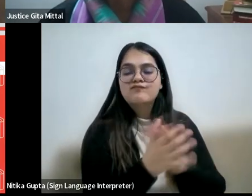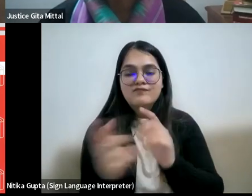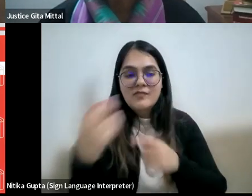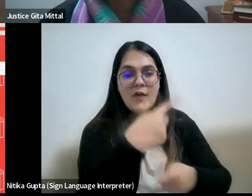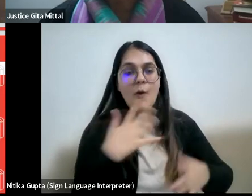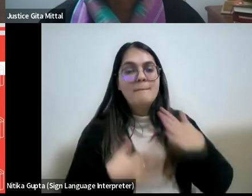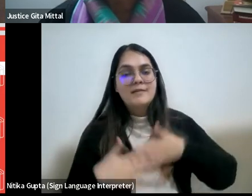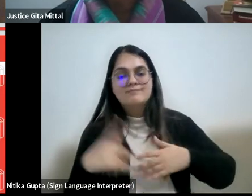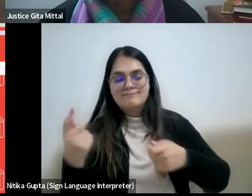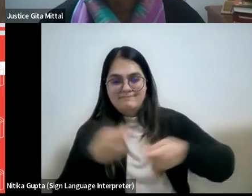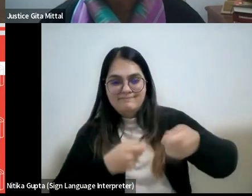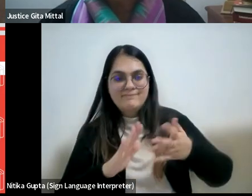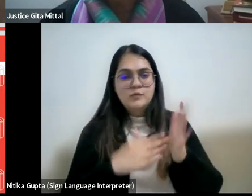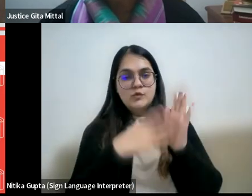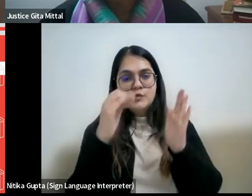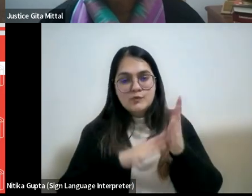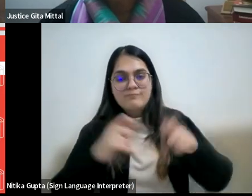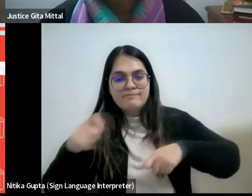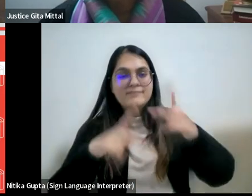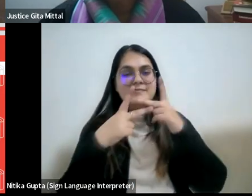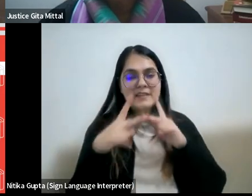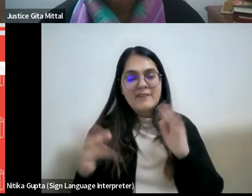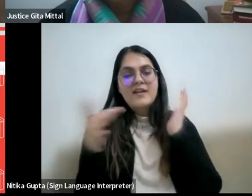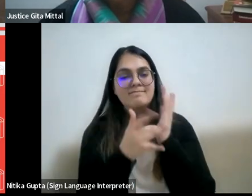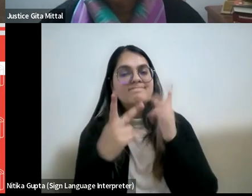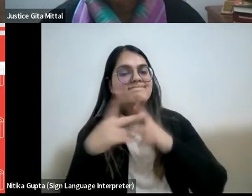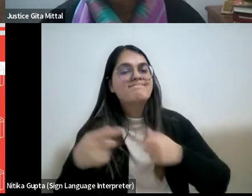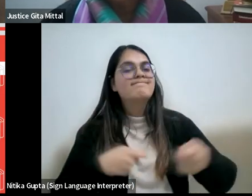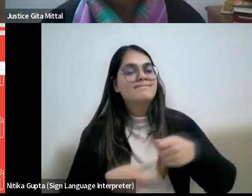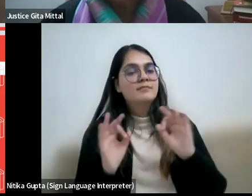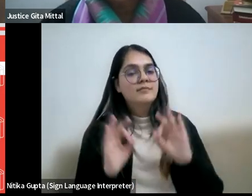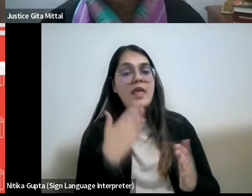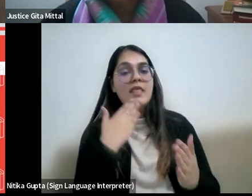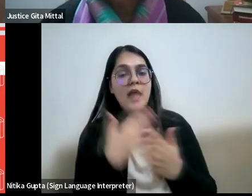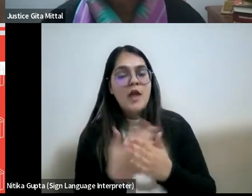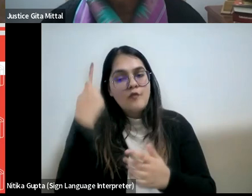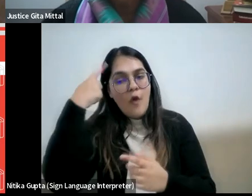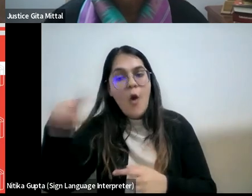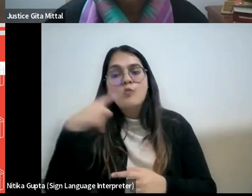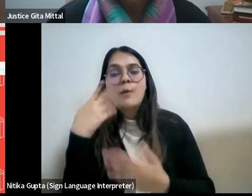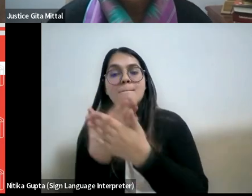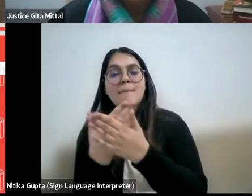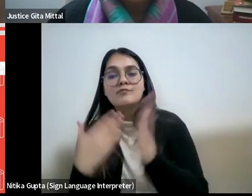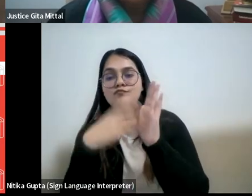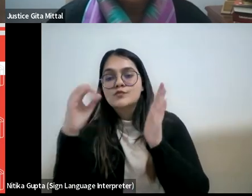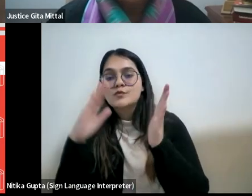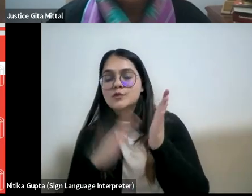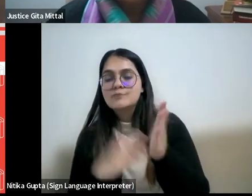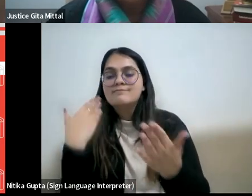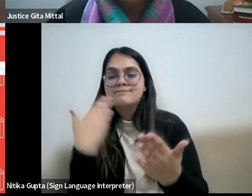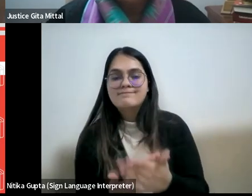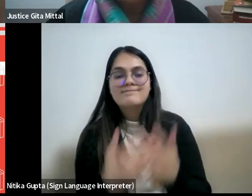the infrastructure and the back end of all of this. And thank you all for joining in this discussion. Our open house